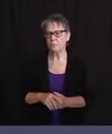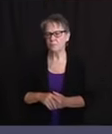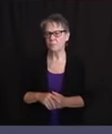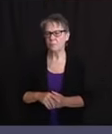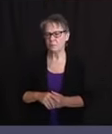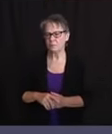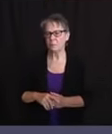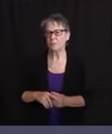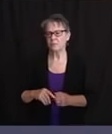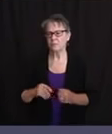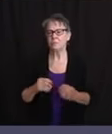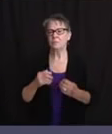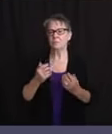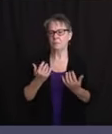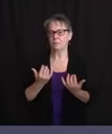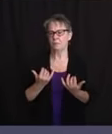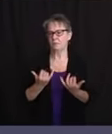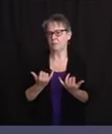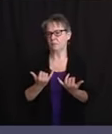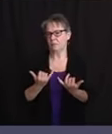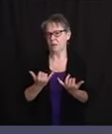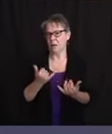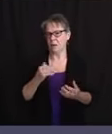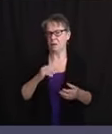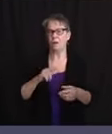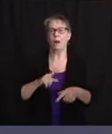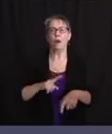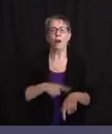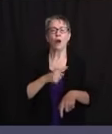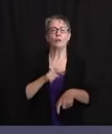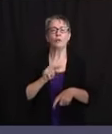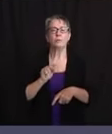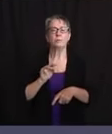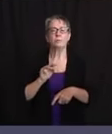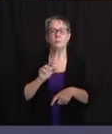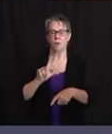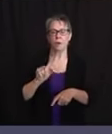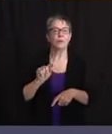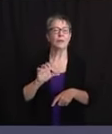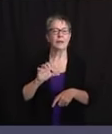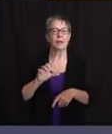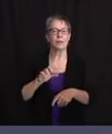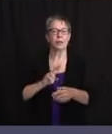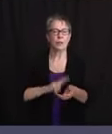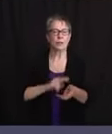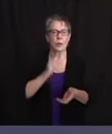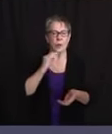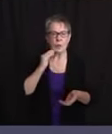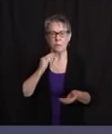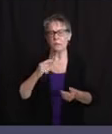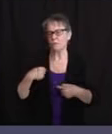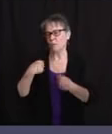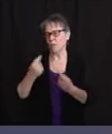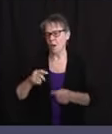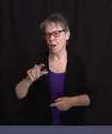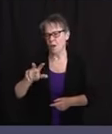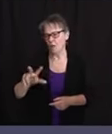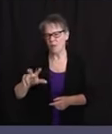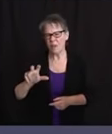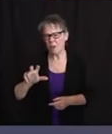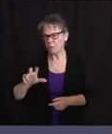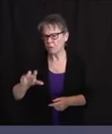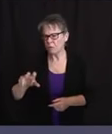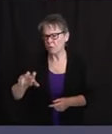and a total of 144 deaths. Our state psychiatric hospitals are reporting